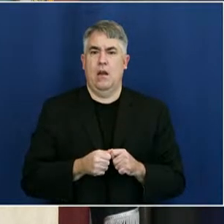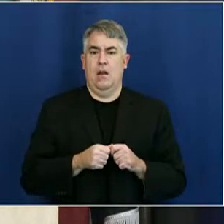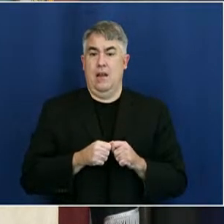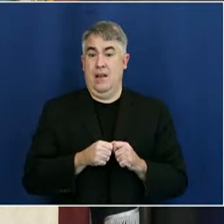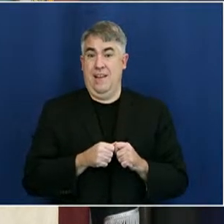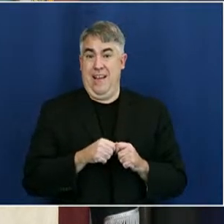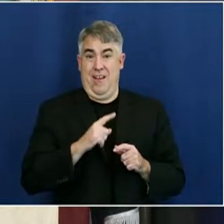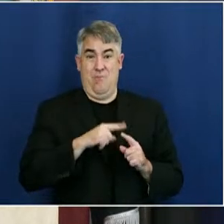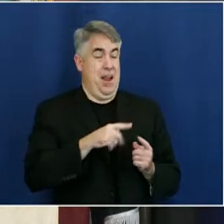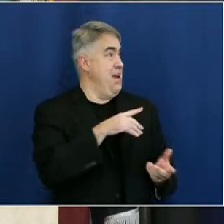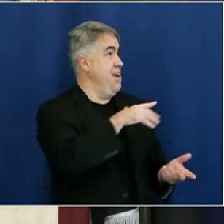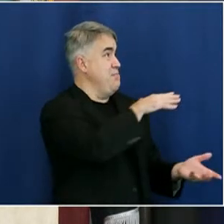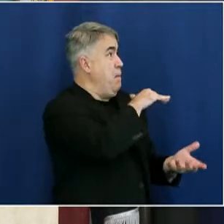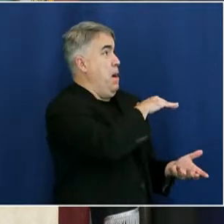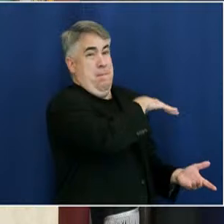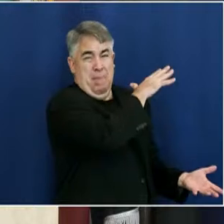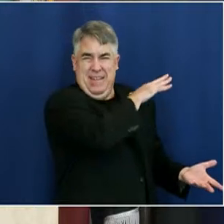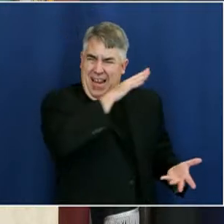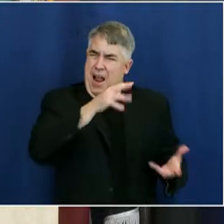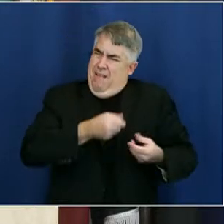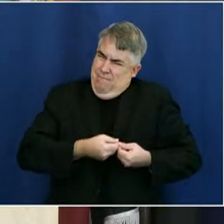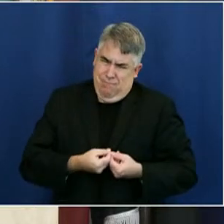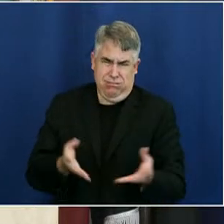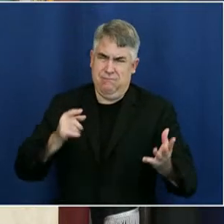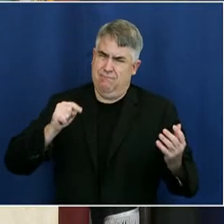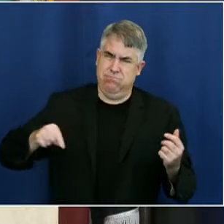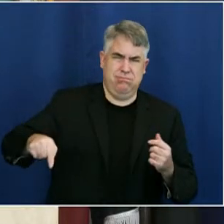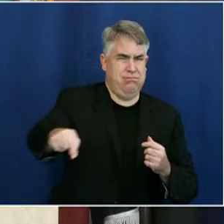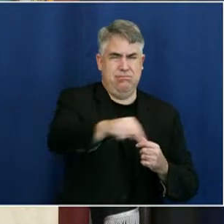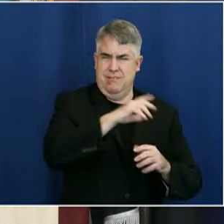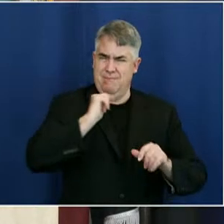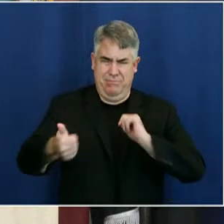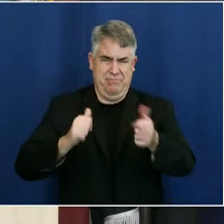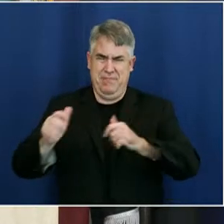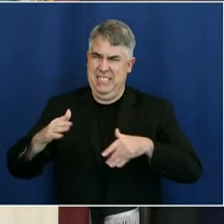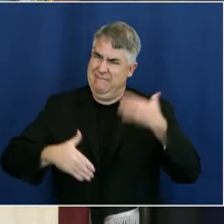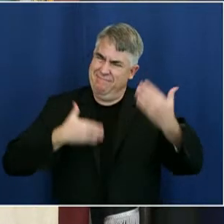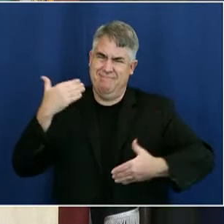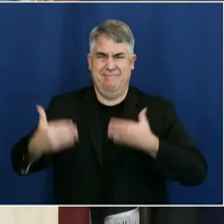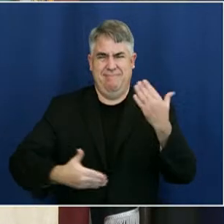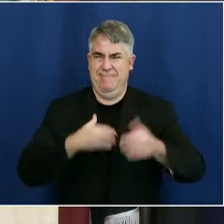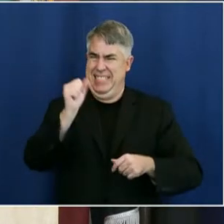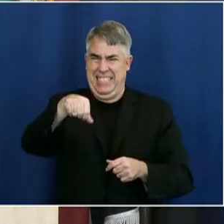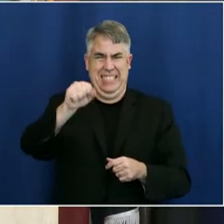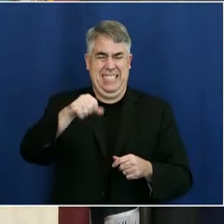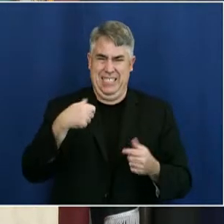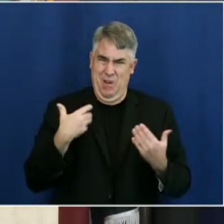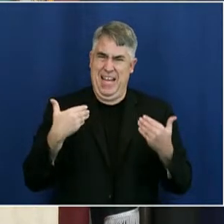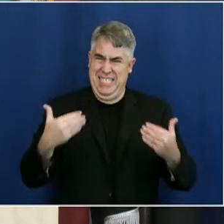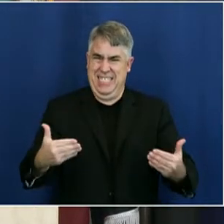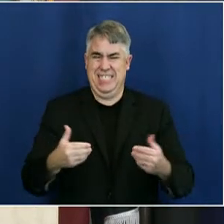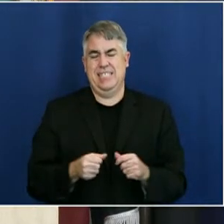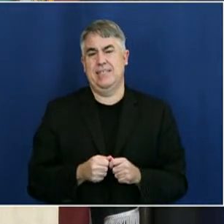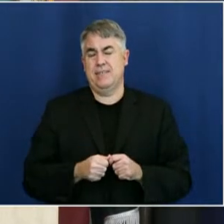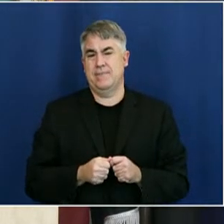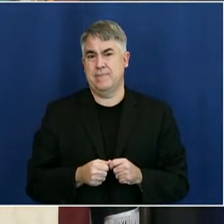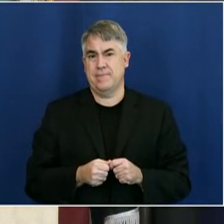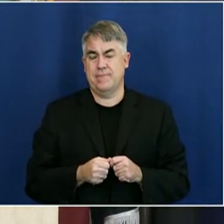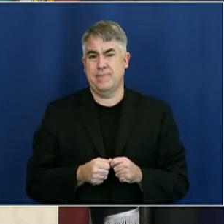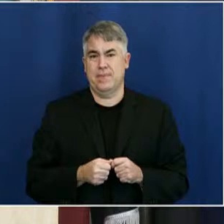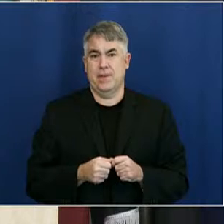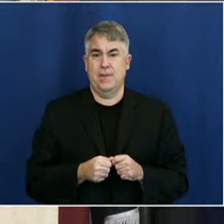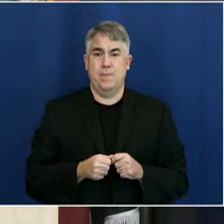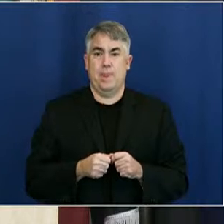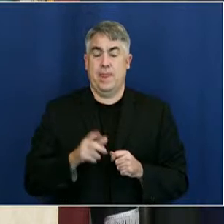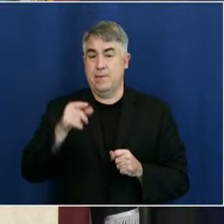increase, that we will be in a position to capitalize very rapidly and continue the vaccination movement. We also think that some of these supply chain issues